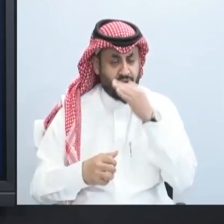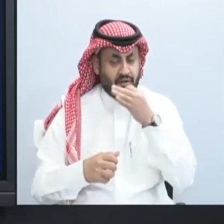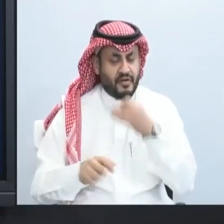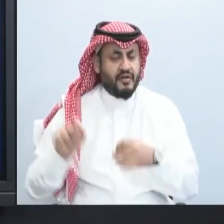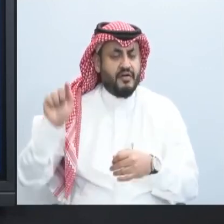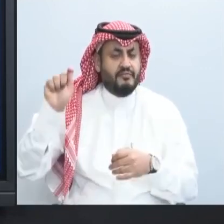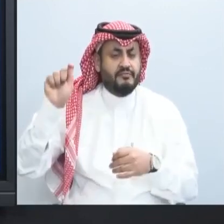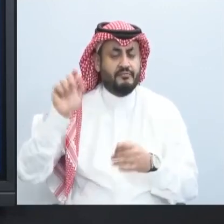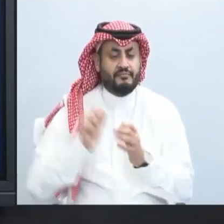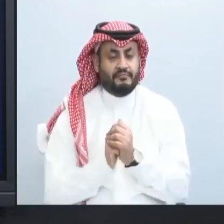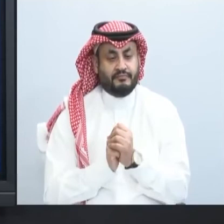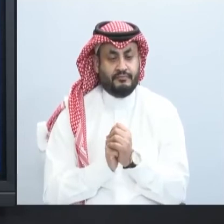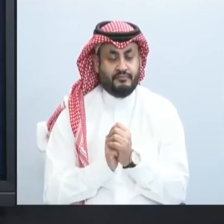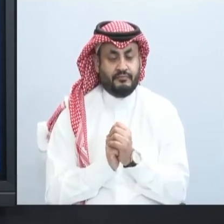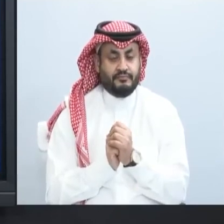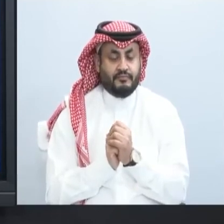most likely